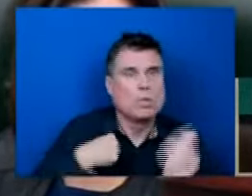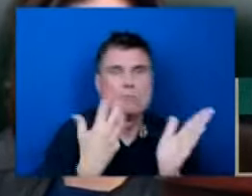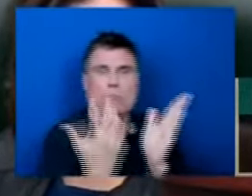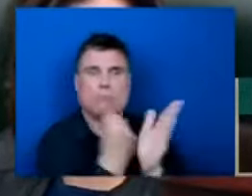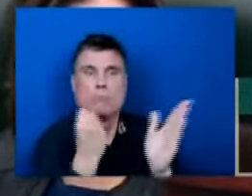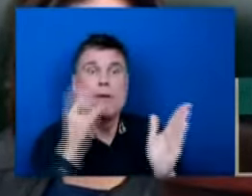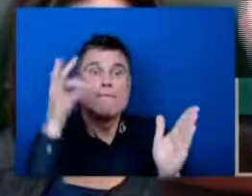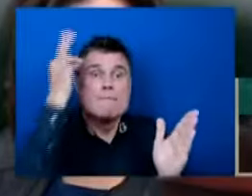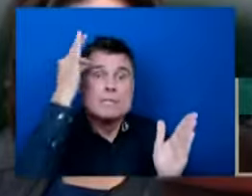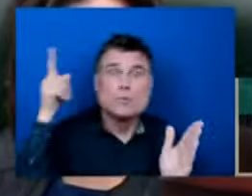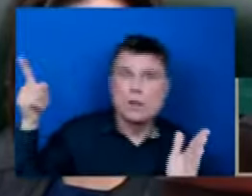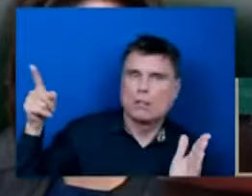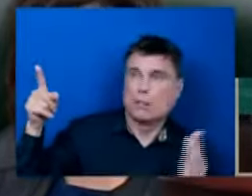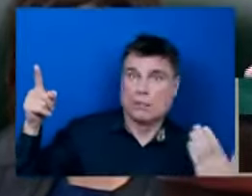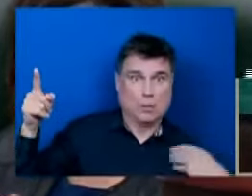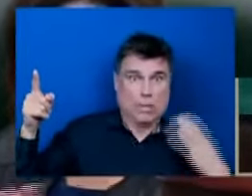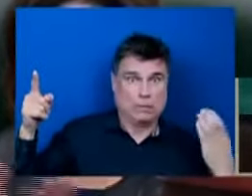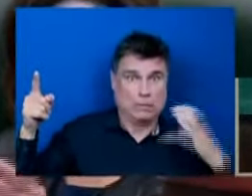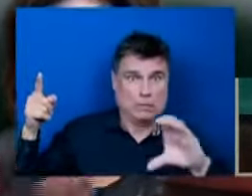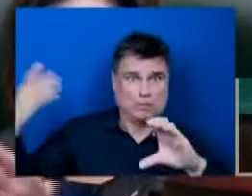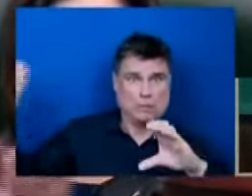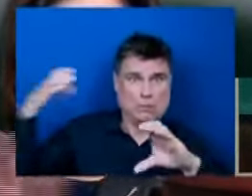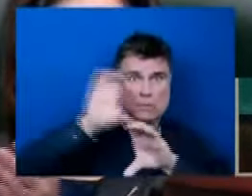essential digital connectivity.